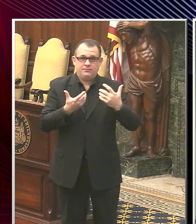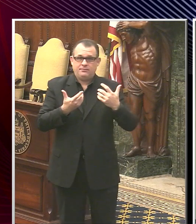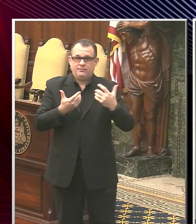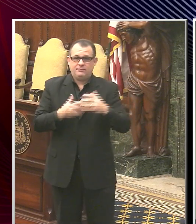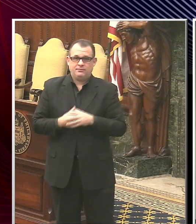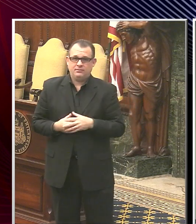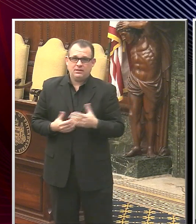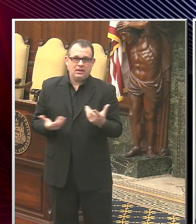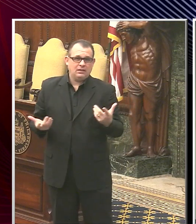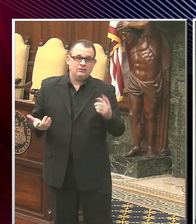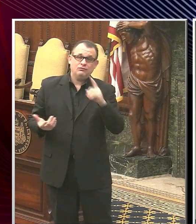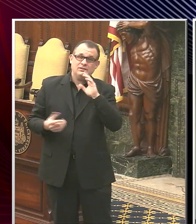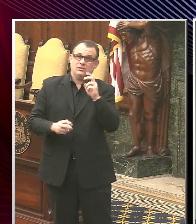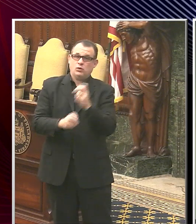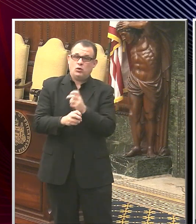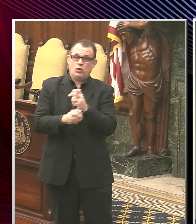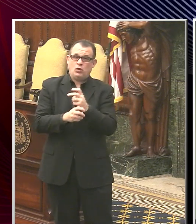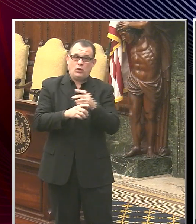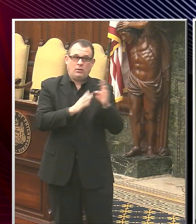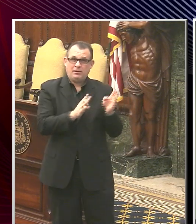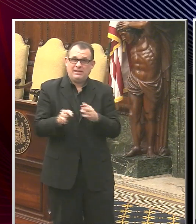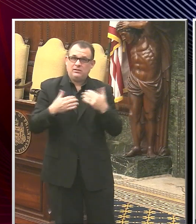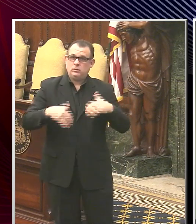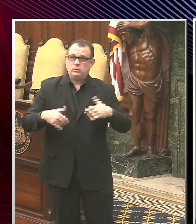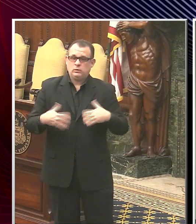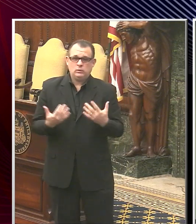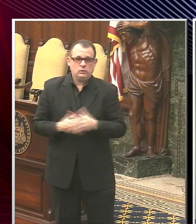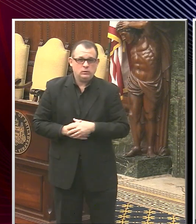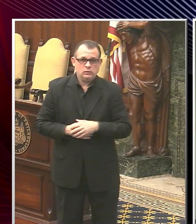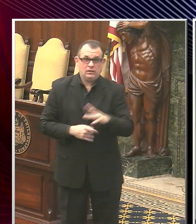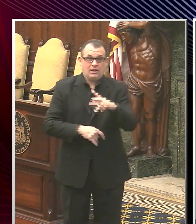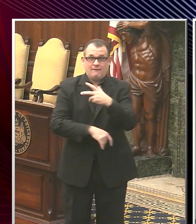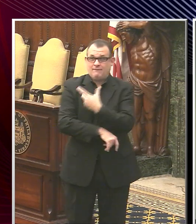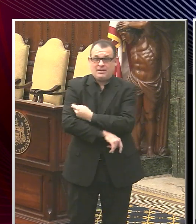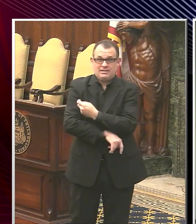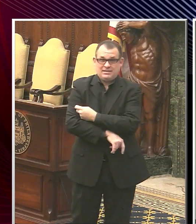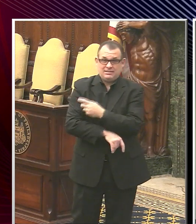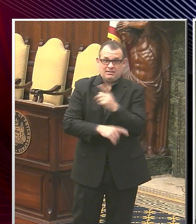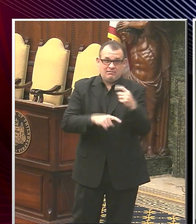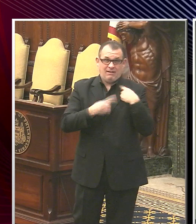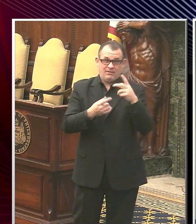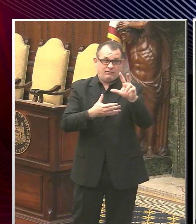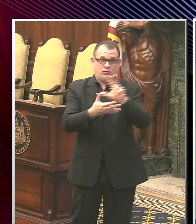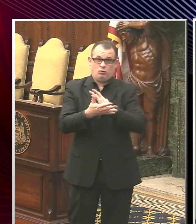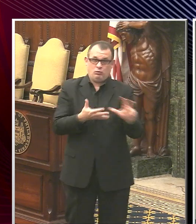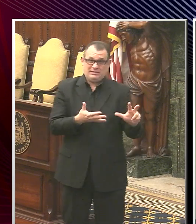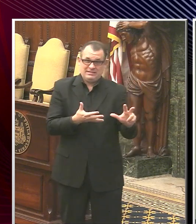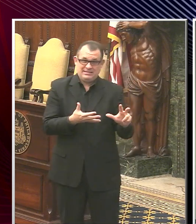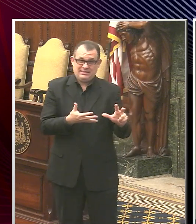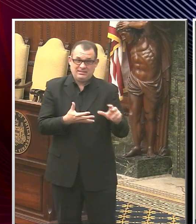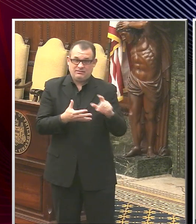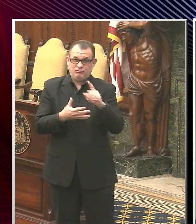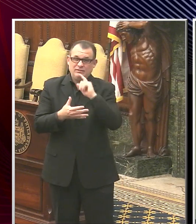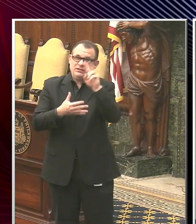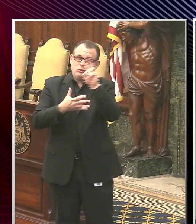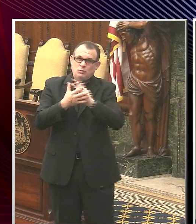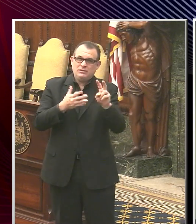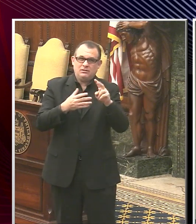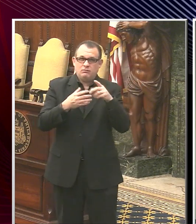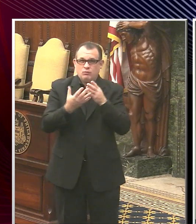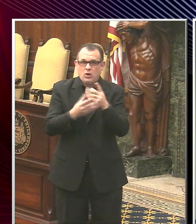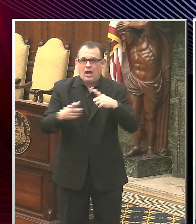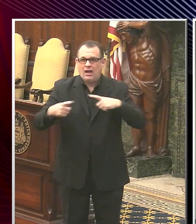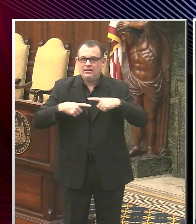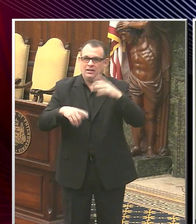are. And we had then the vaccine's been here for 3 weeks, and 2 of those weeks for holidays. So we would like to have